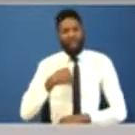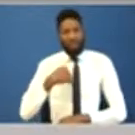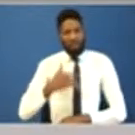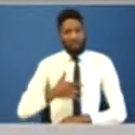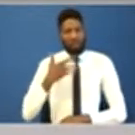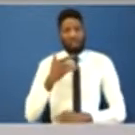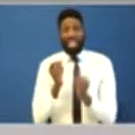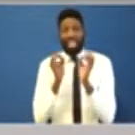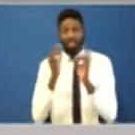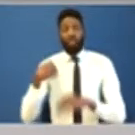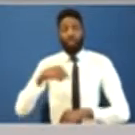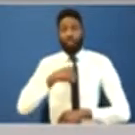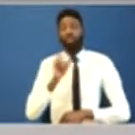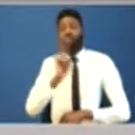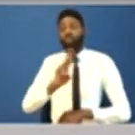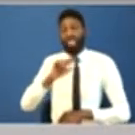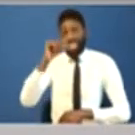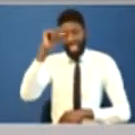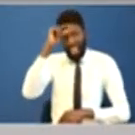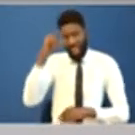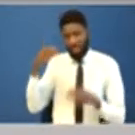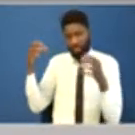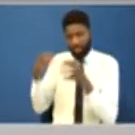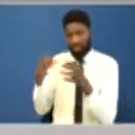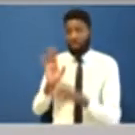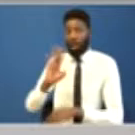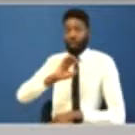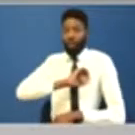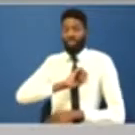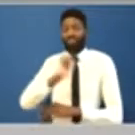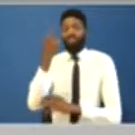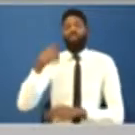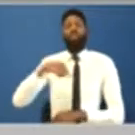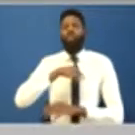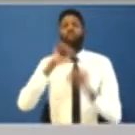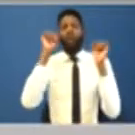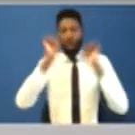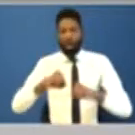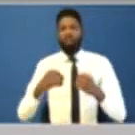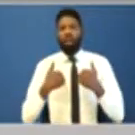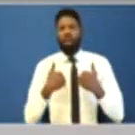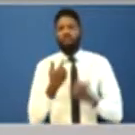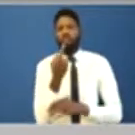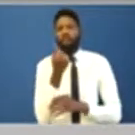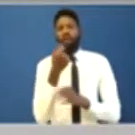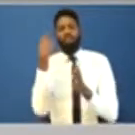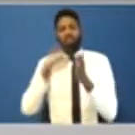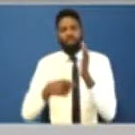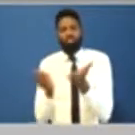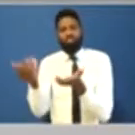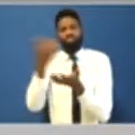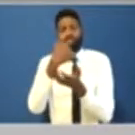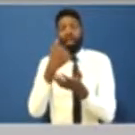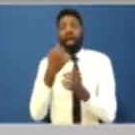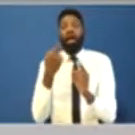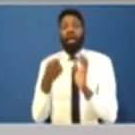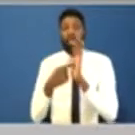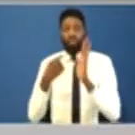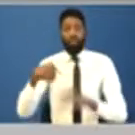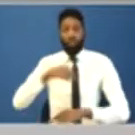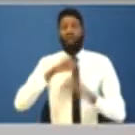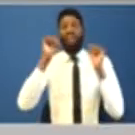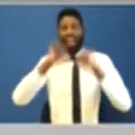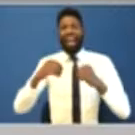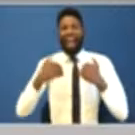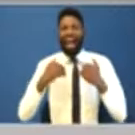we tap into power stages and we create new power stations in kenya we can generate revenue like something i pushed for was creating um the biggest call